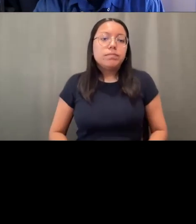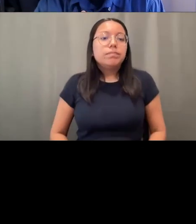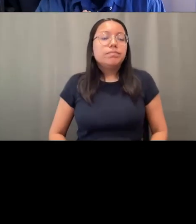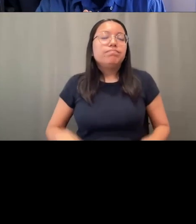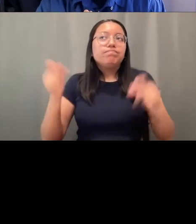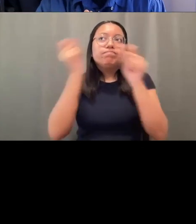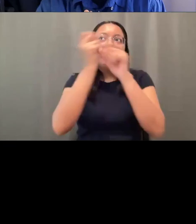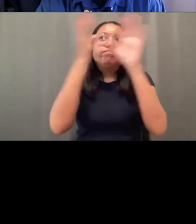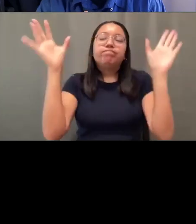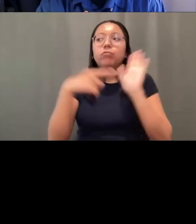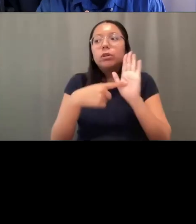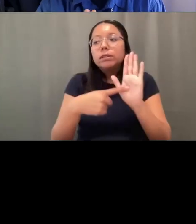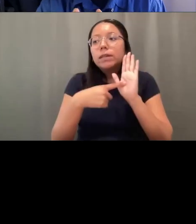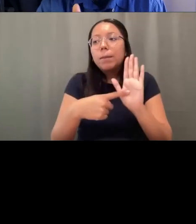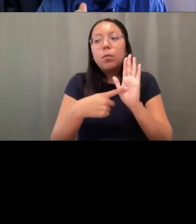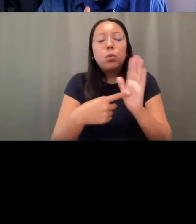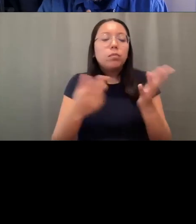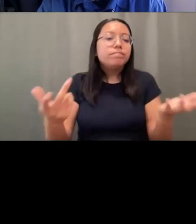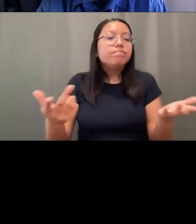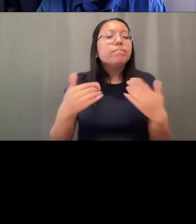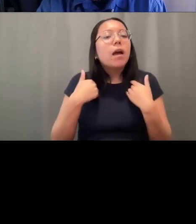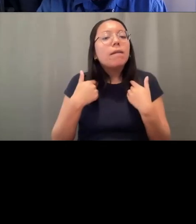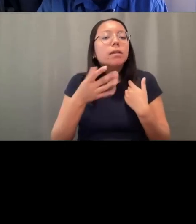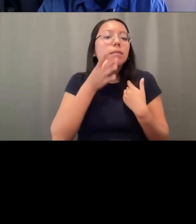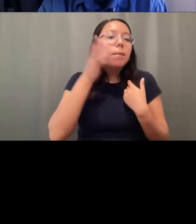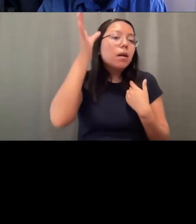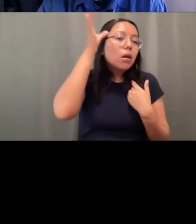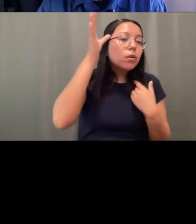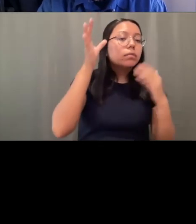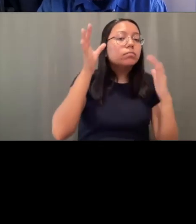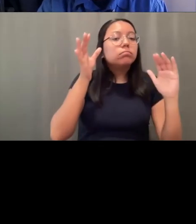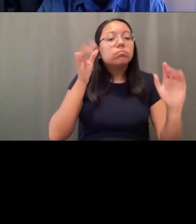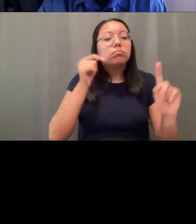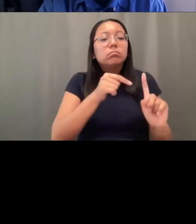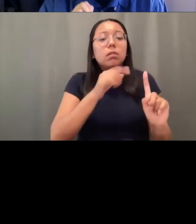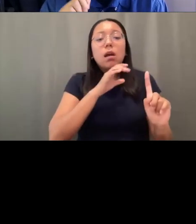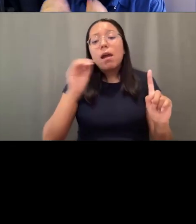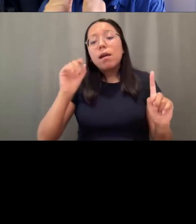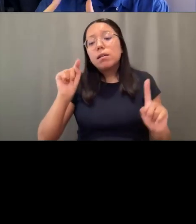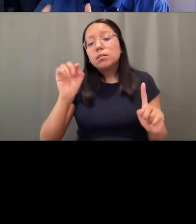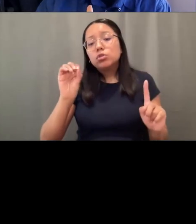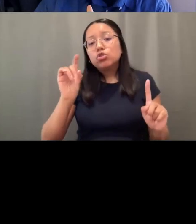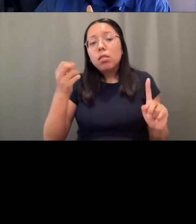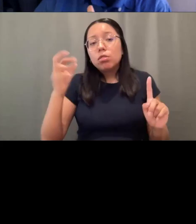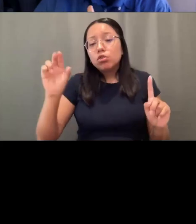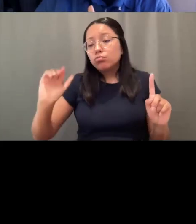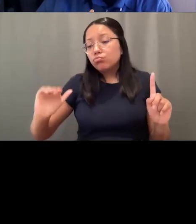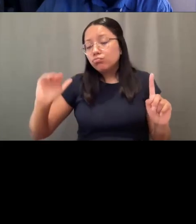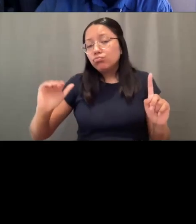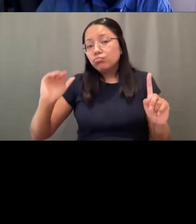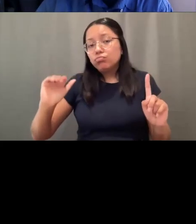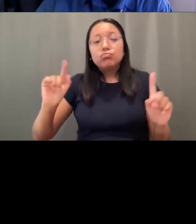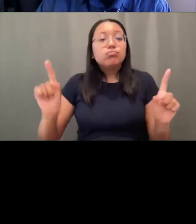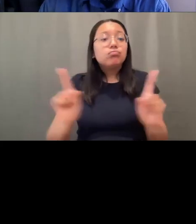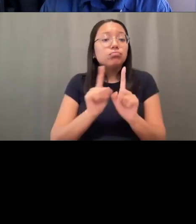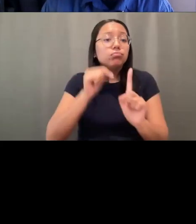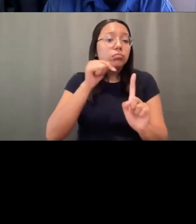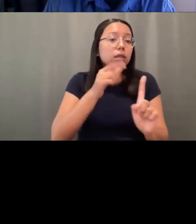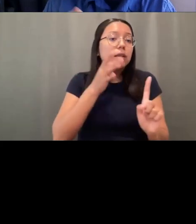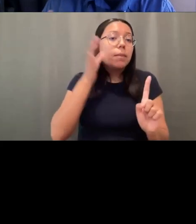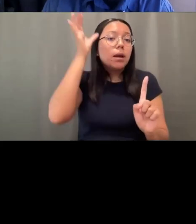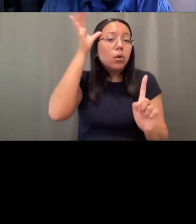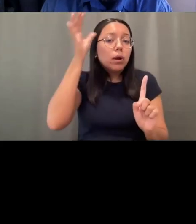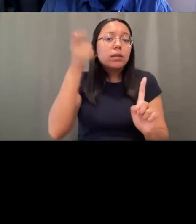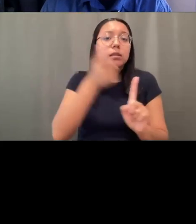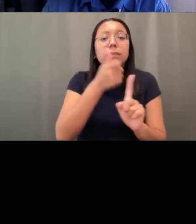toddler, and the parent is engaging in like matchstick burns. They light a match and they touch that match to their